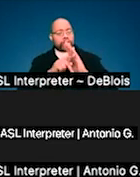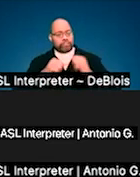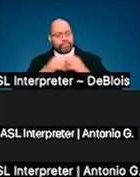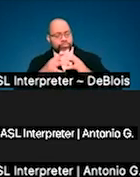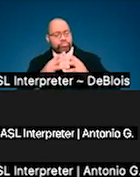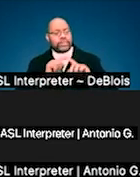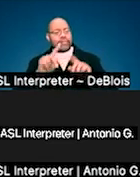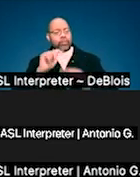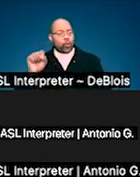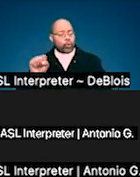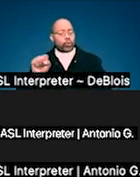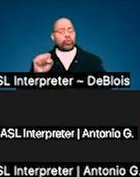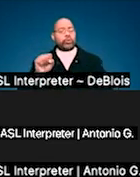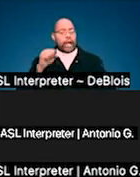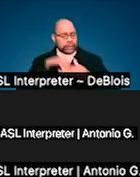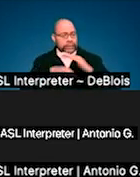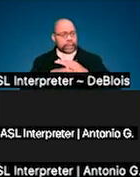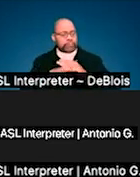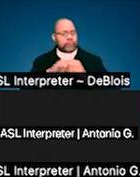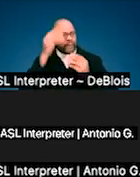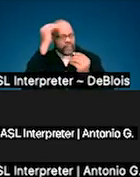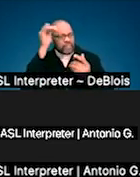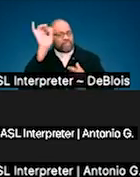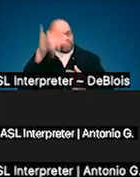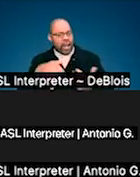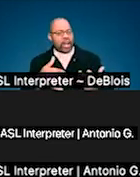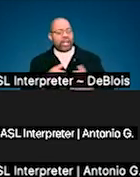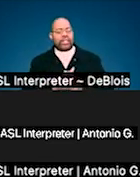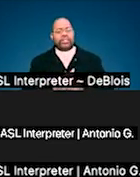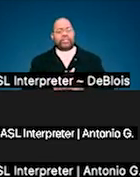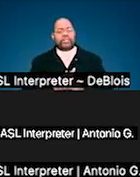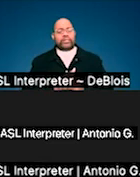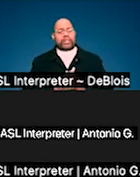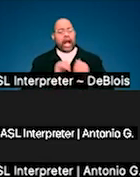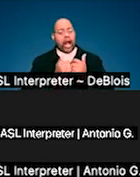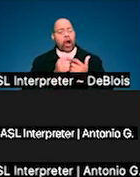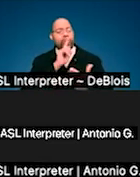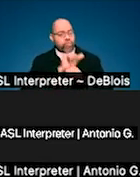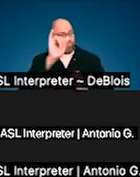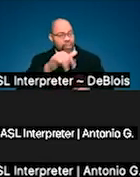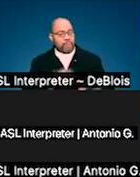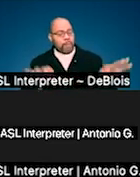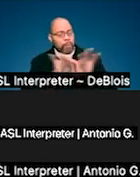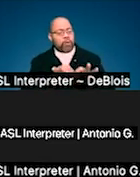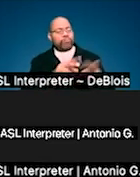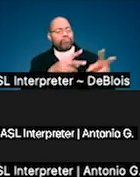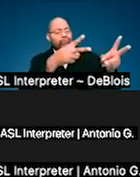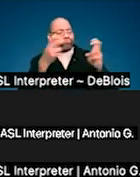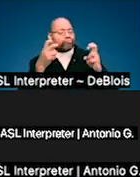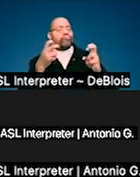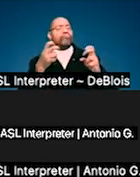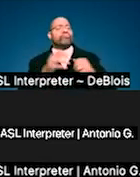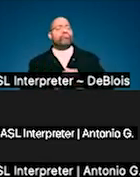tools with accessibility in mind from the ground up, how important it is to draw upon